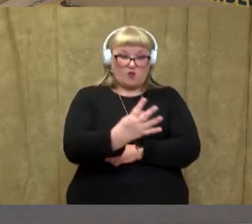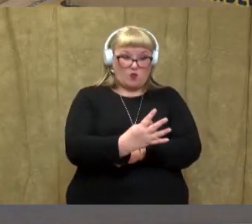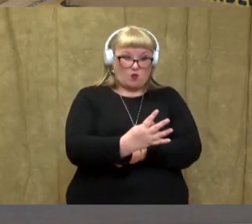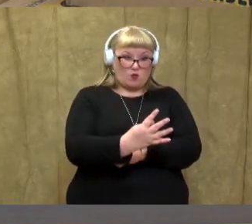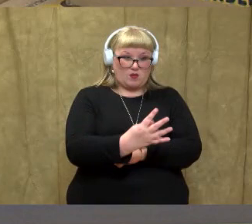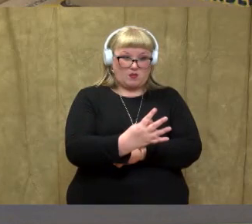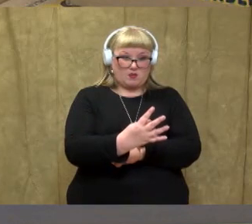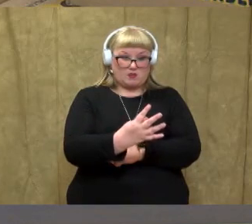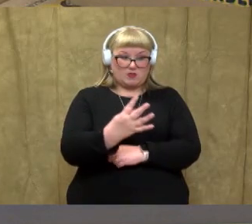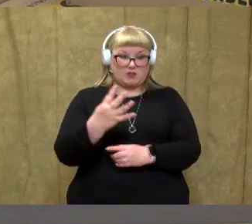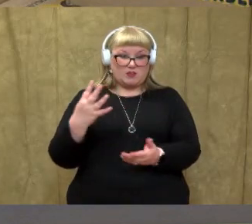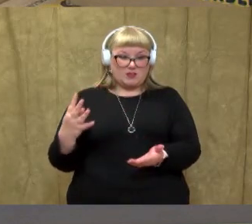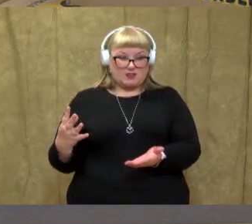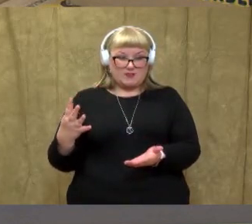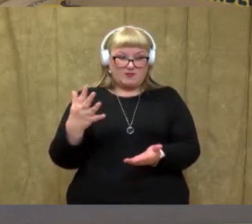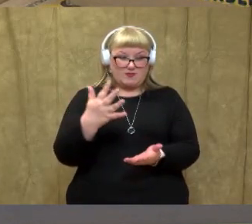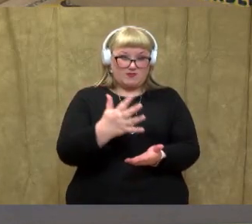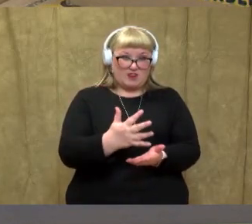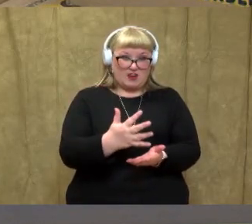4,